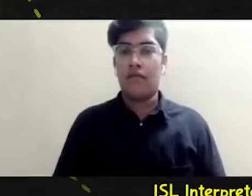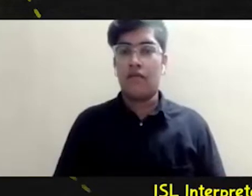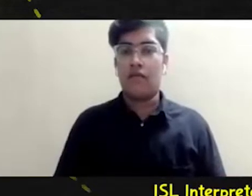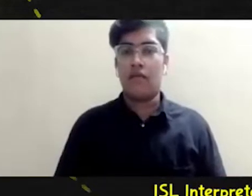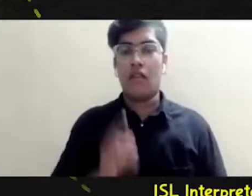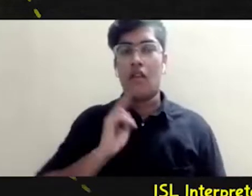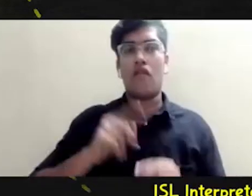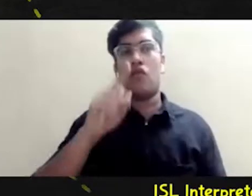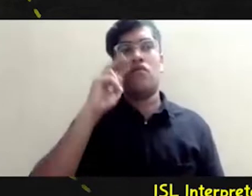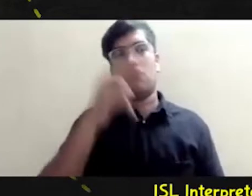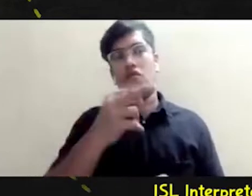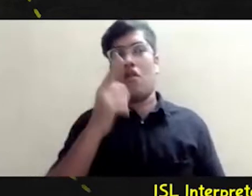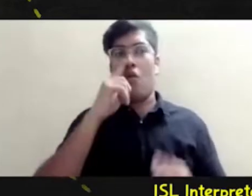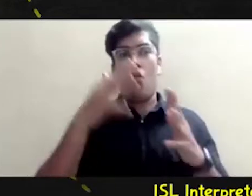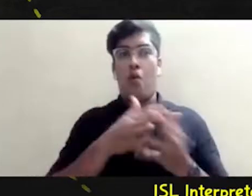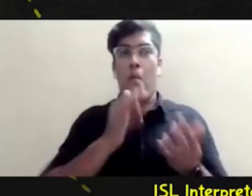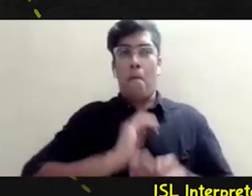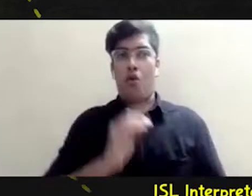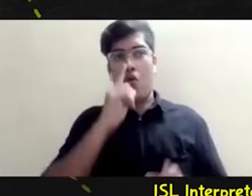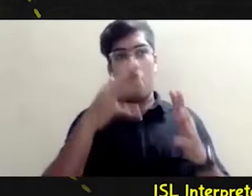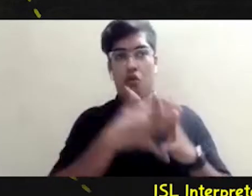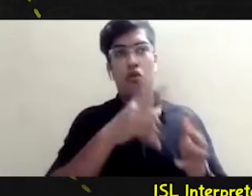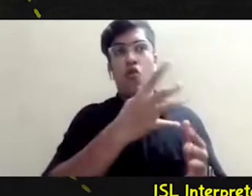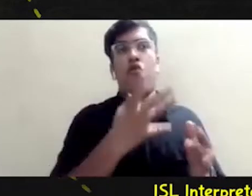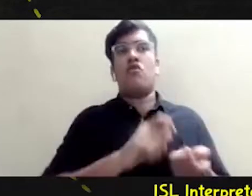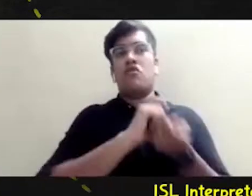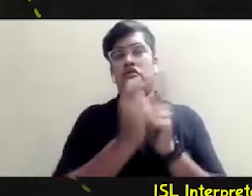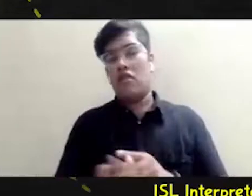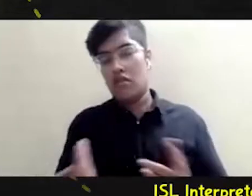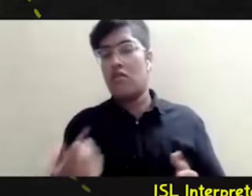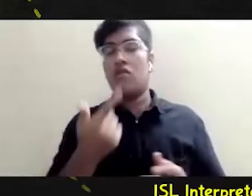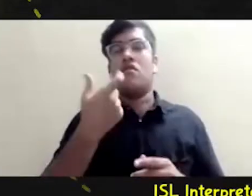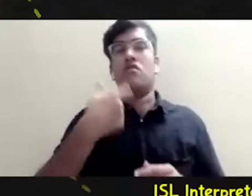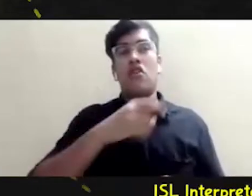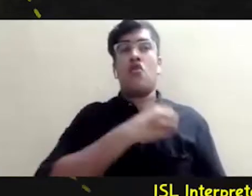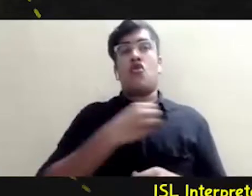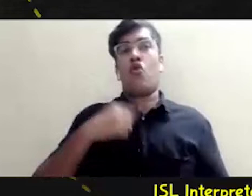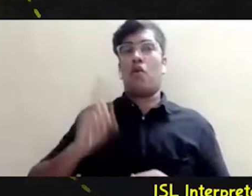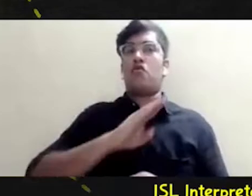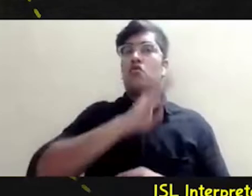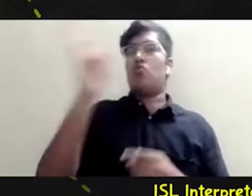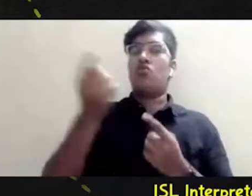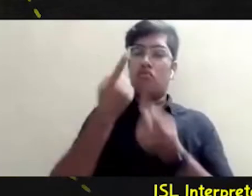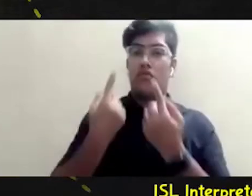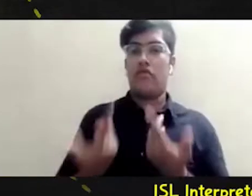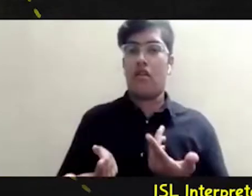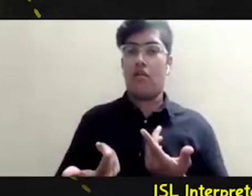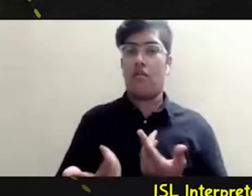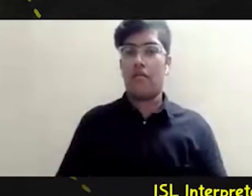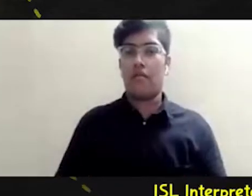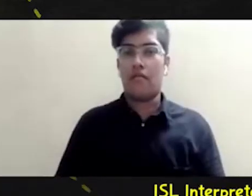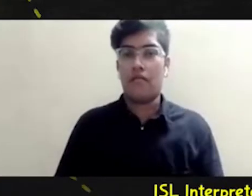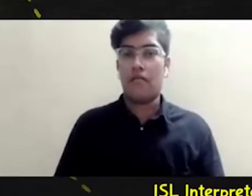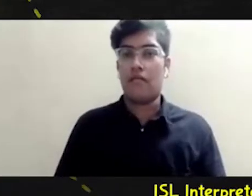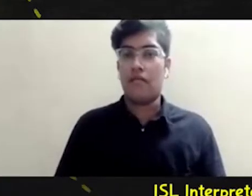a female at birth. Like, how can someone assigned female identify as a man? And as a woman to someone who is assigned male at